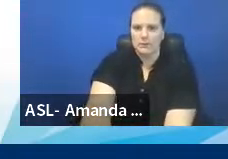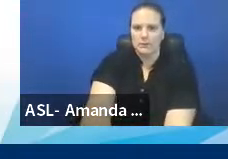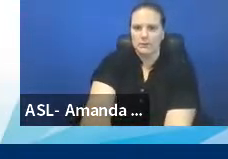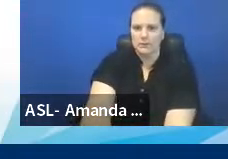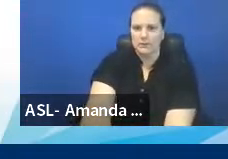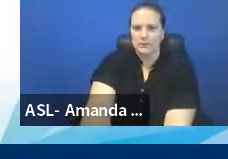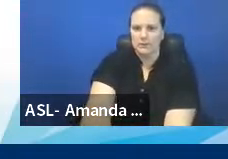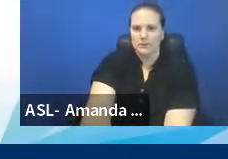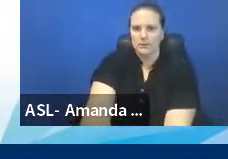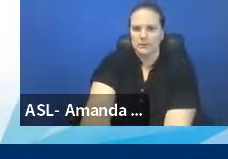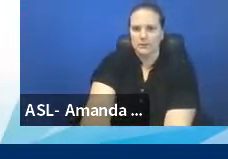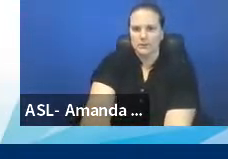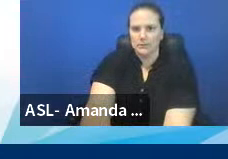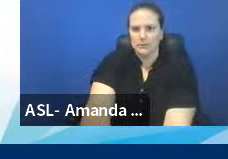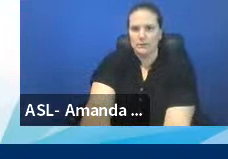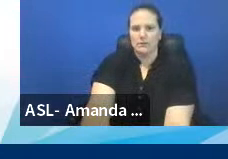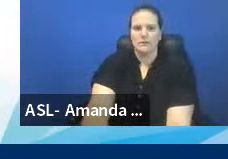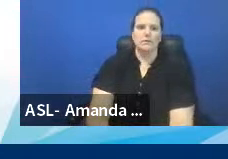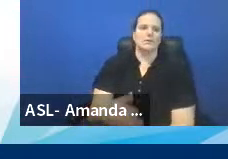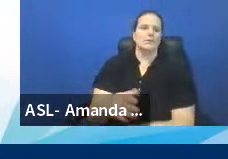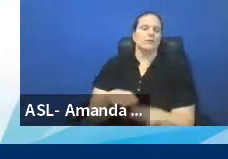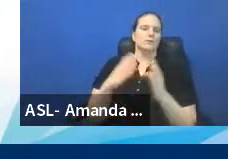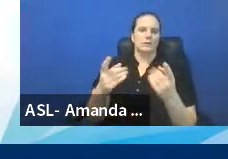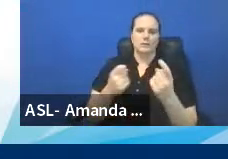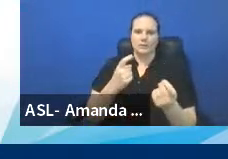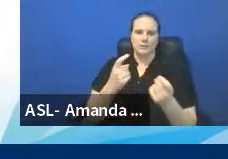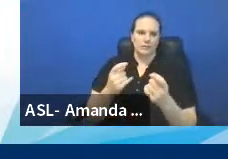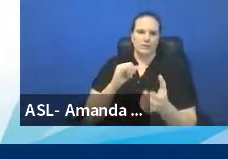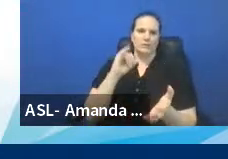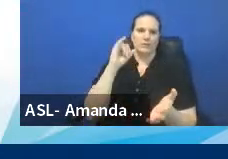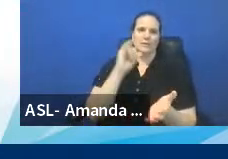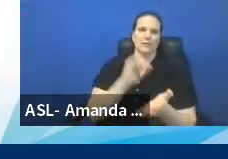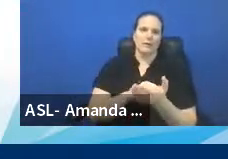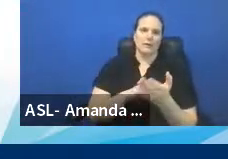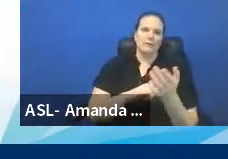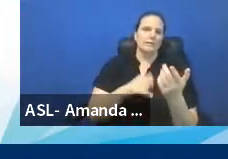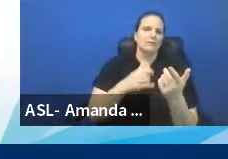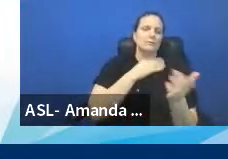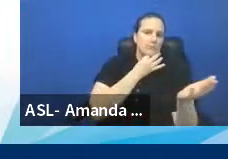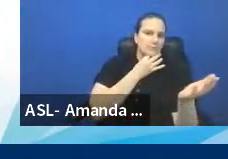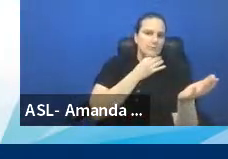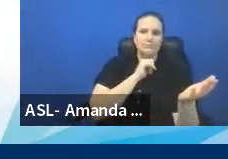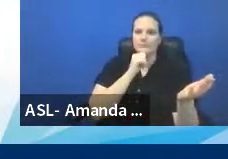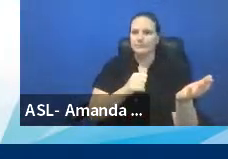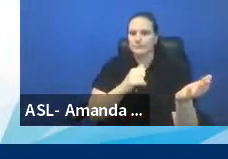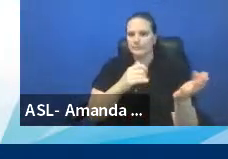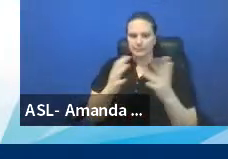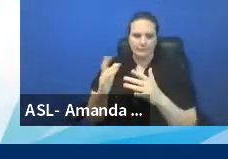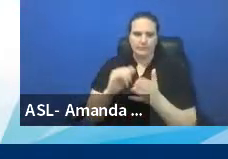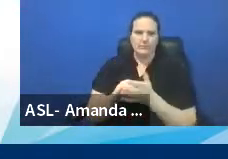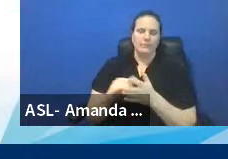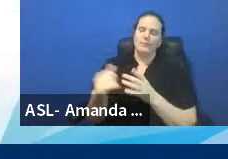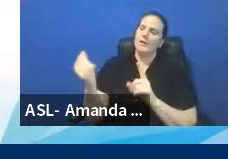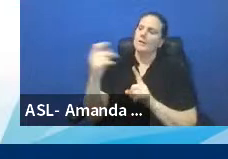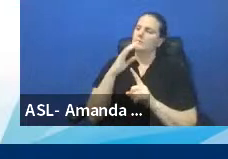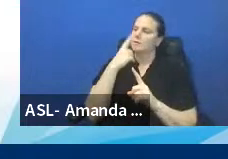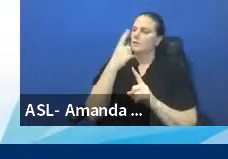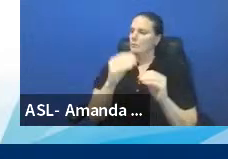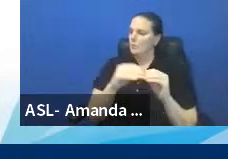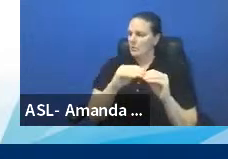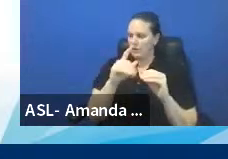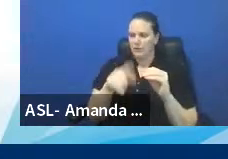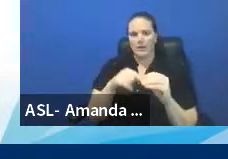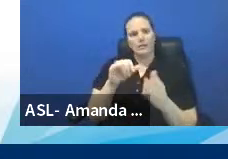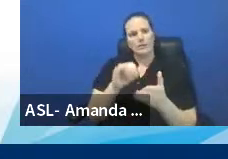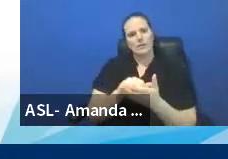what questions do you have? And then what kinds of things are you curious about? What did I not cover? What should we come back and tell you more about